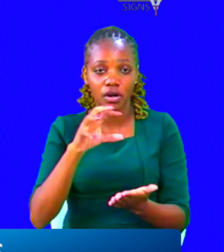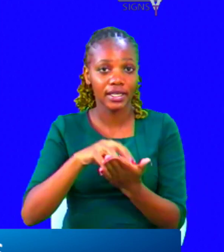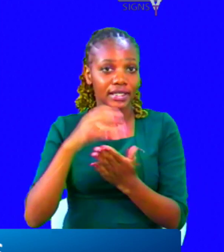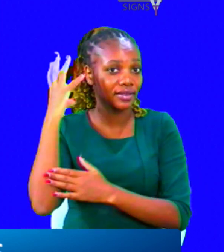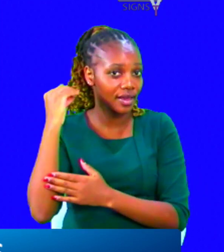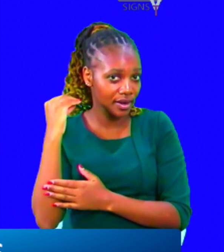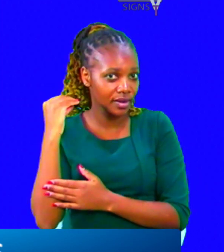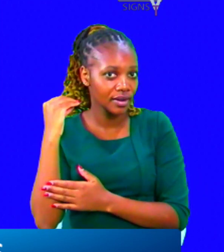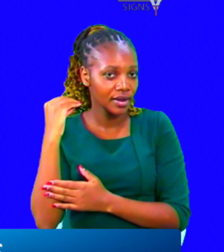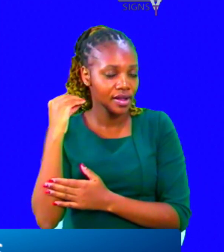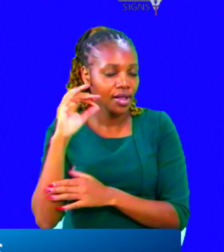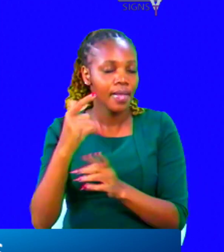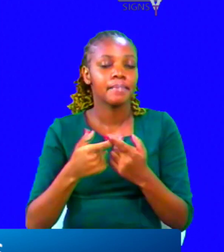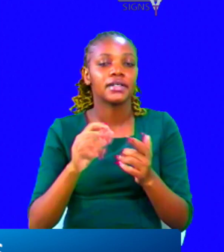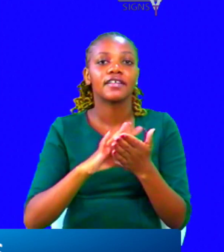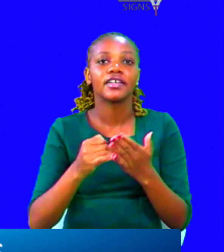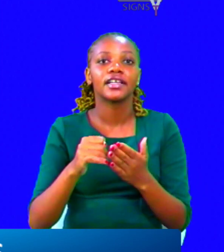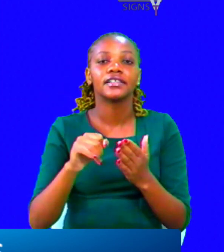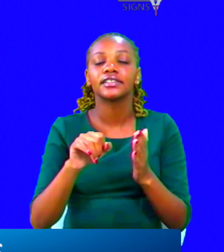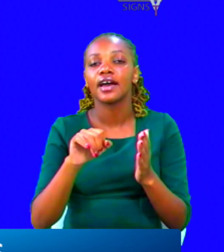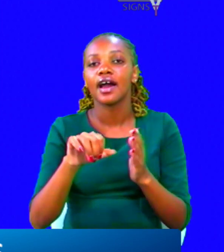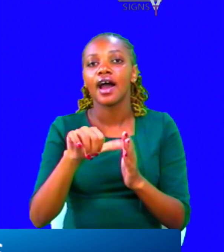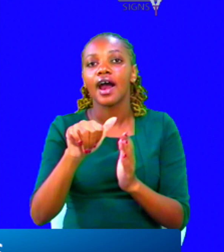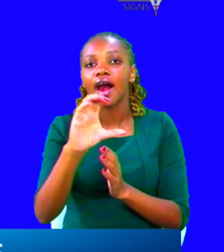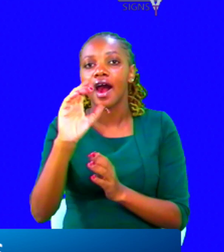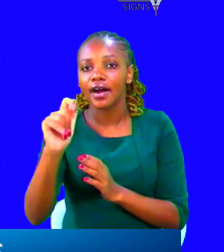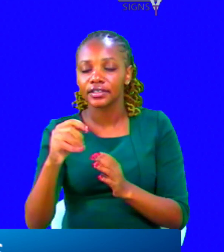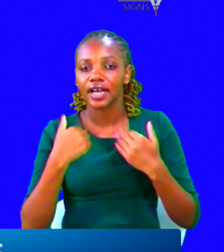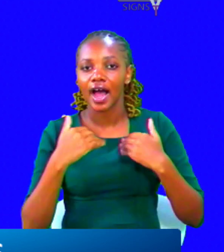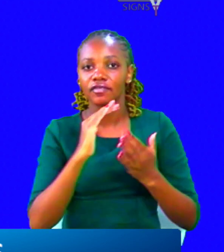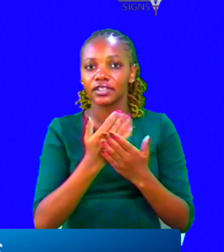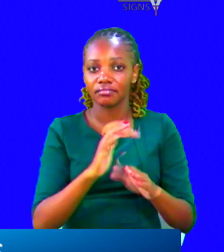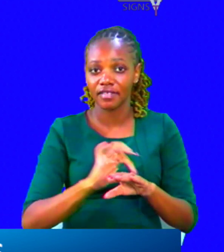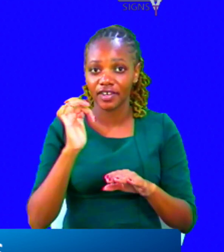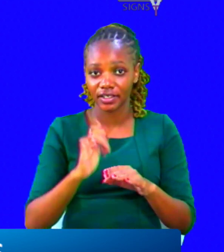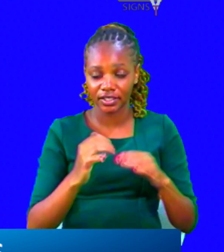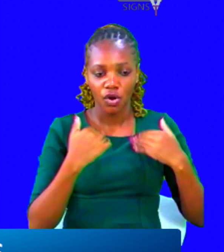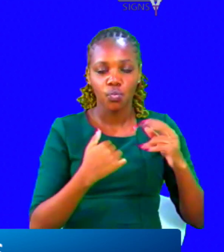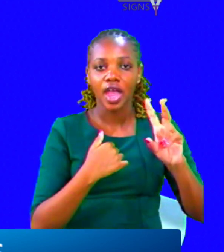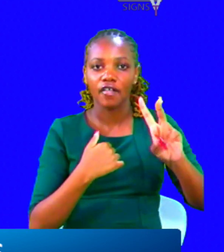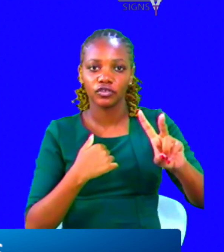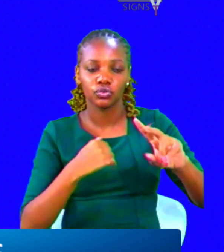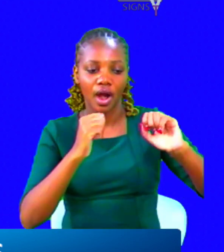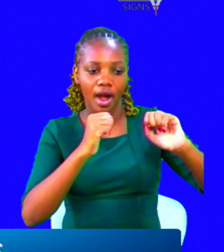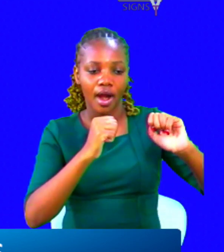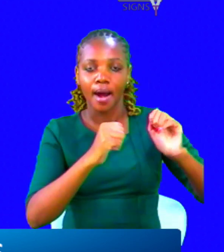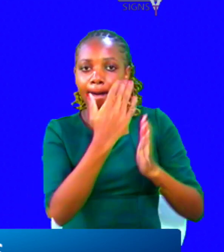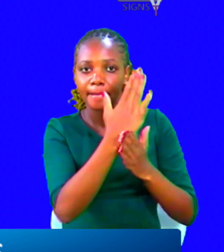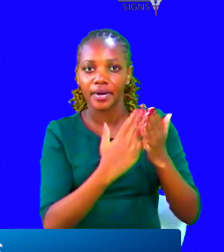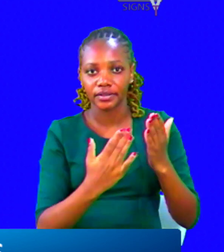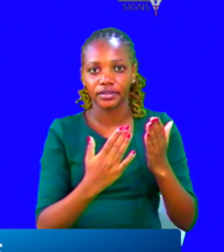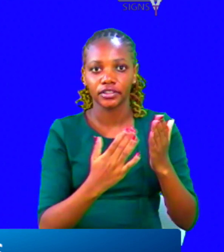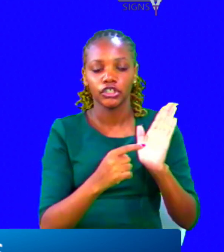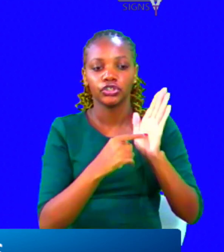before a trial. My lord, the Finance Act has penal consequences. There are at least 2 sections